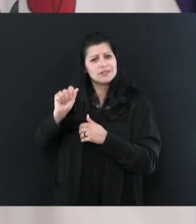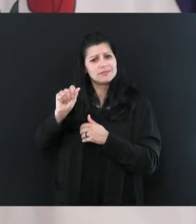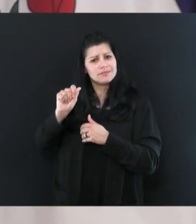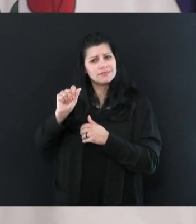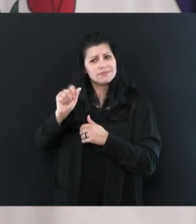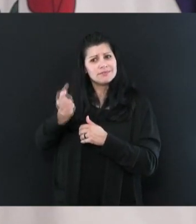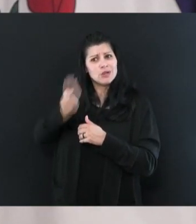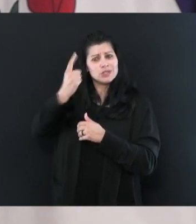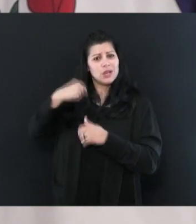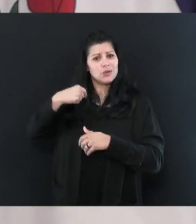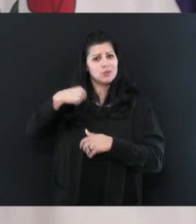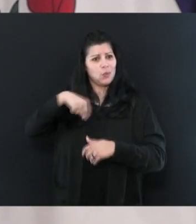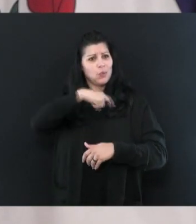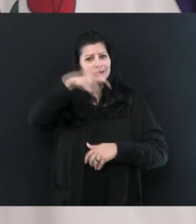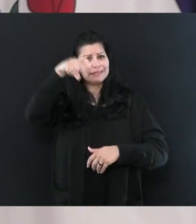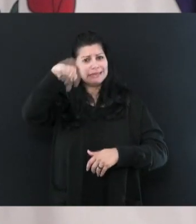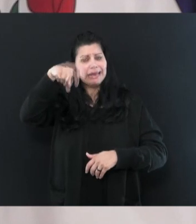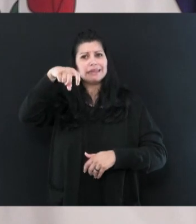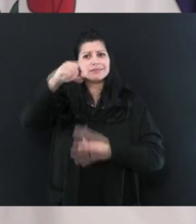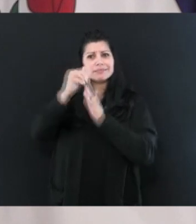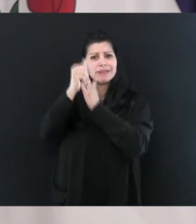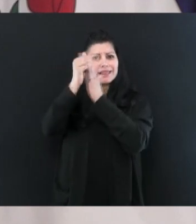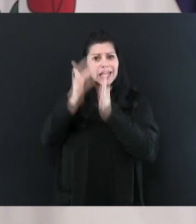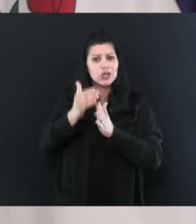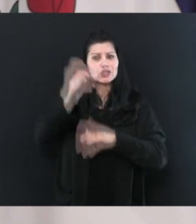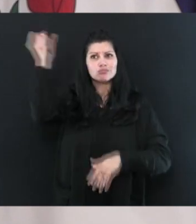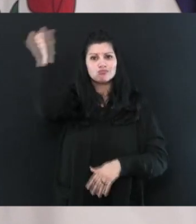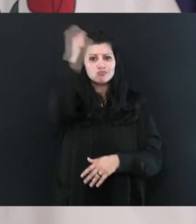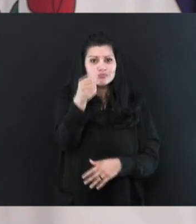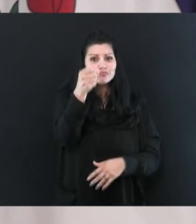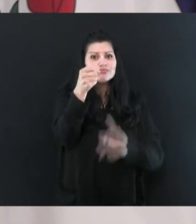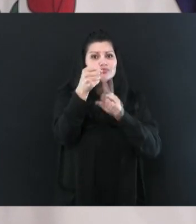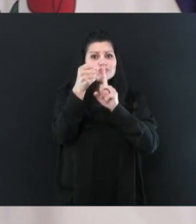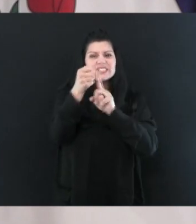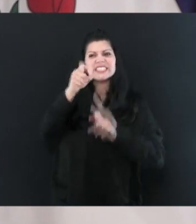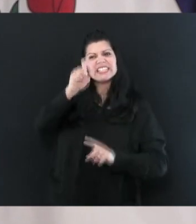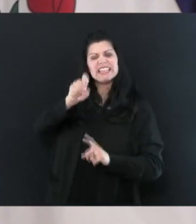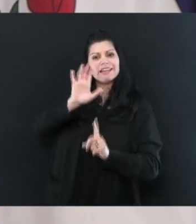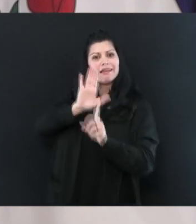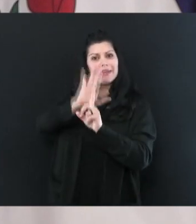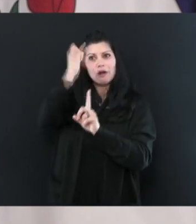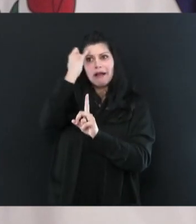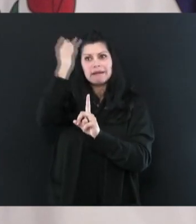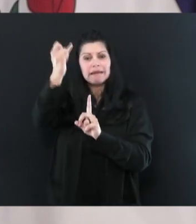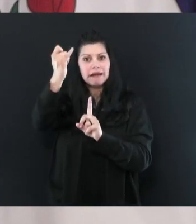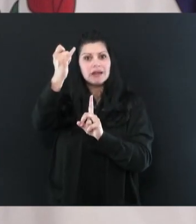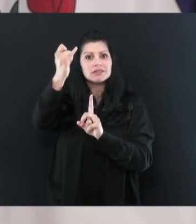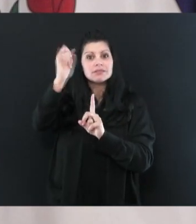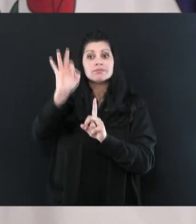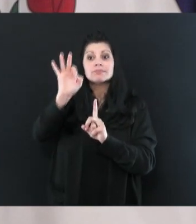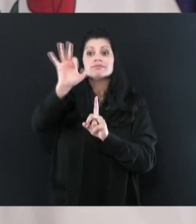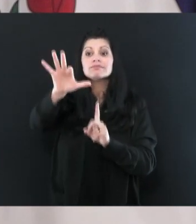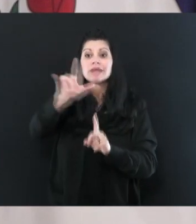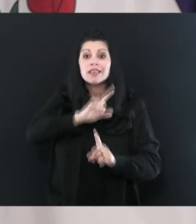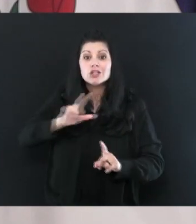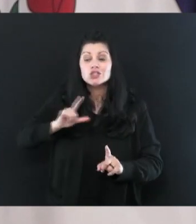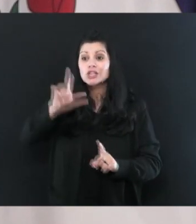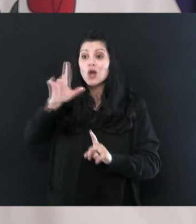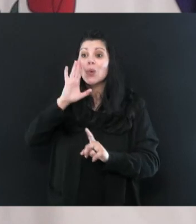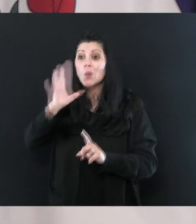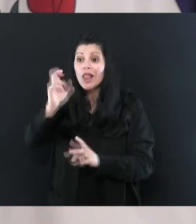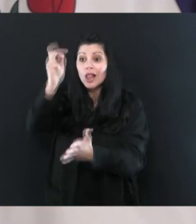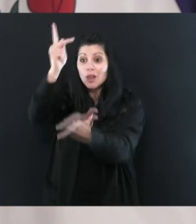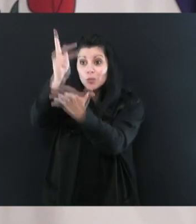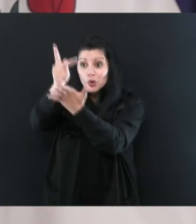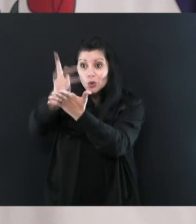idea. It takes a legislature to pass and act on that idea. And then we